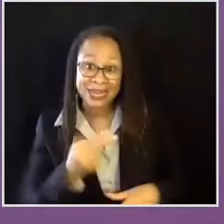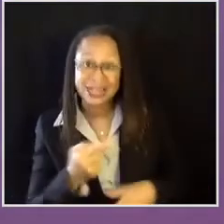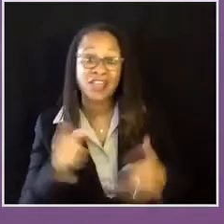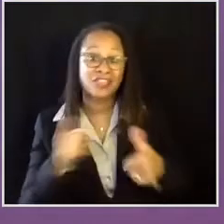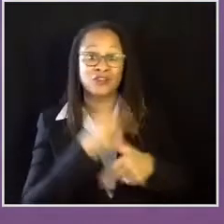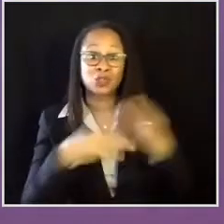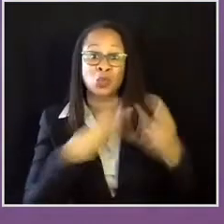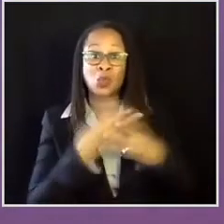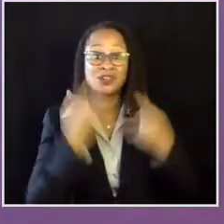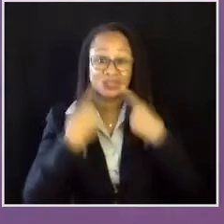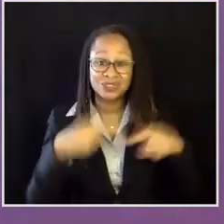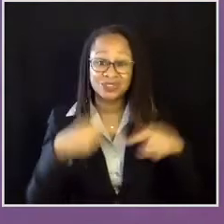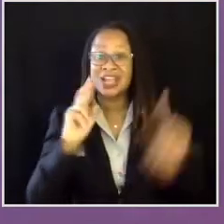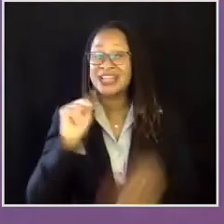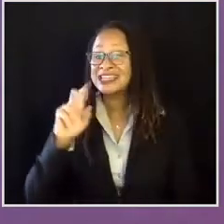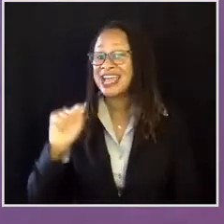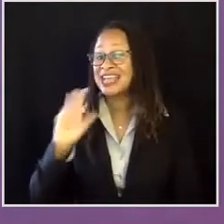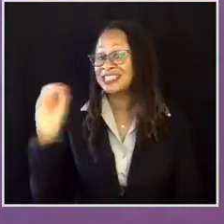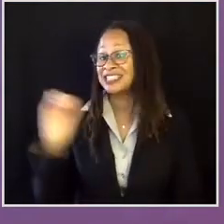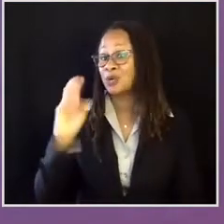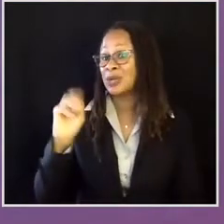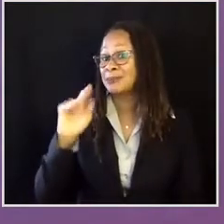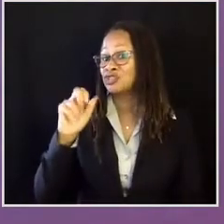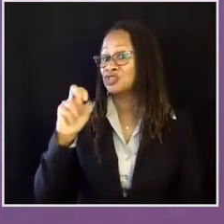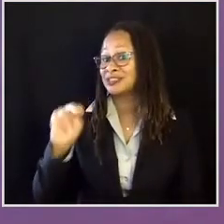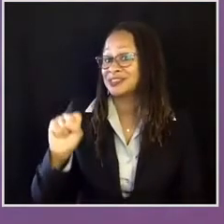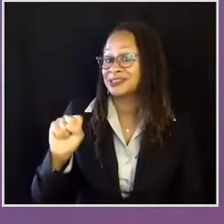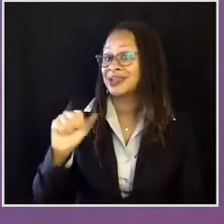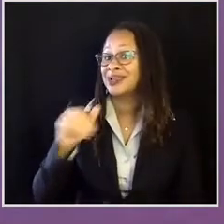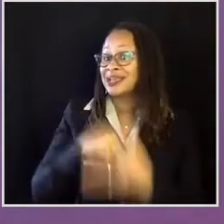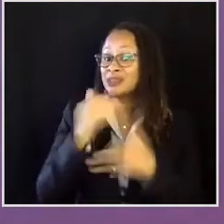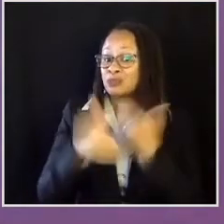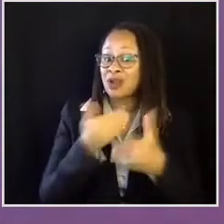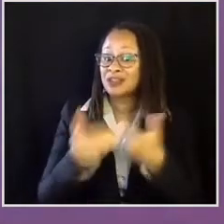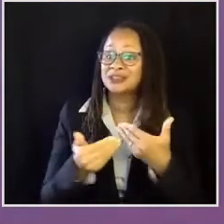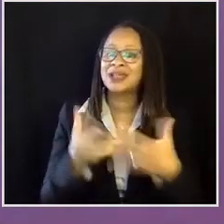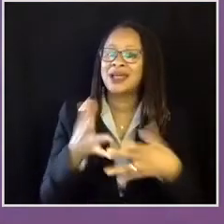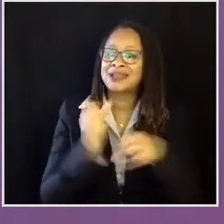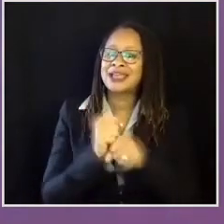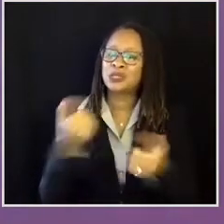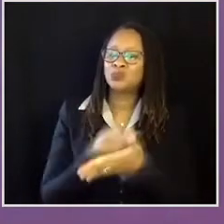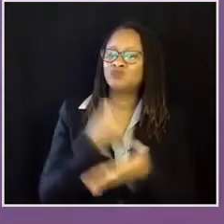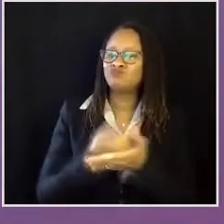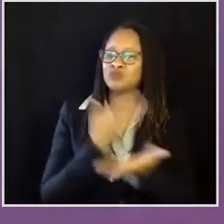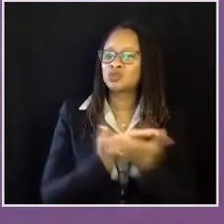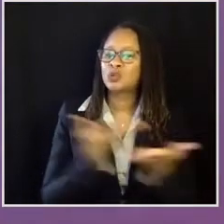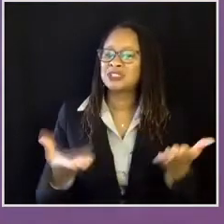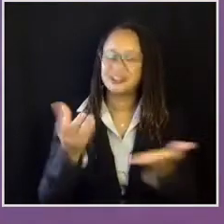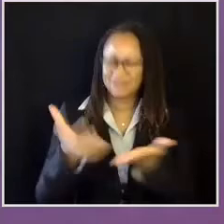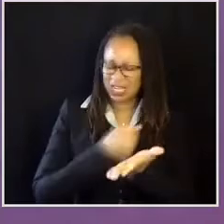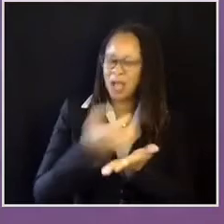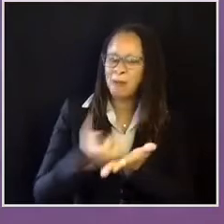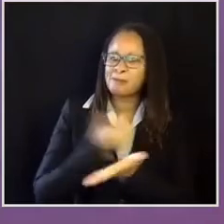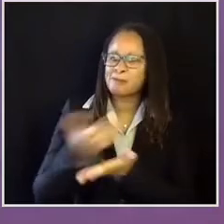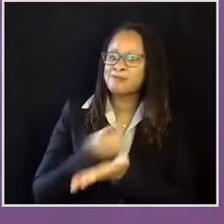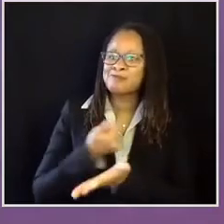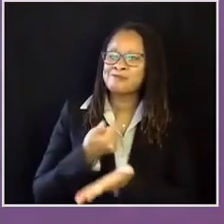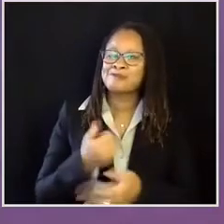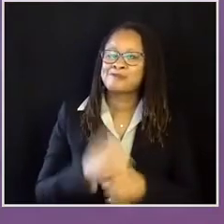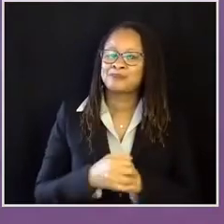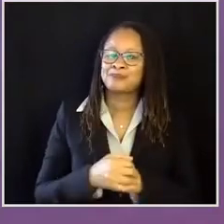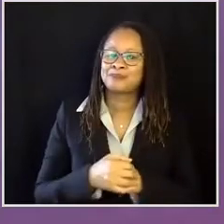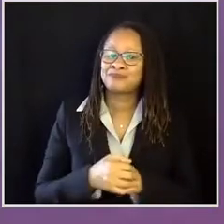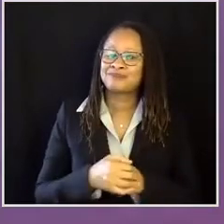achieve net zero emissions, and in the process, gaining new sources of income. When Donald